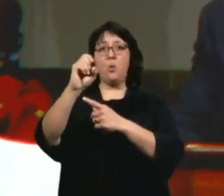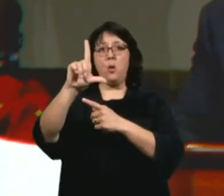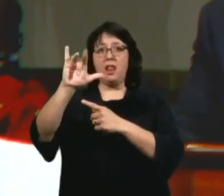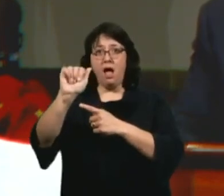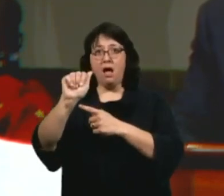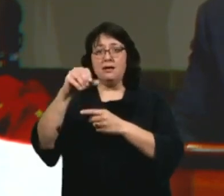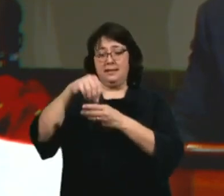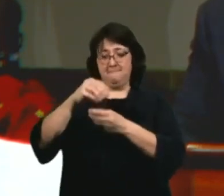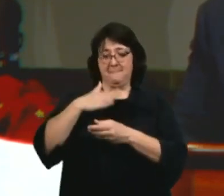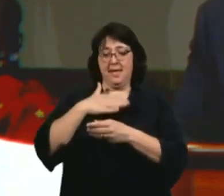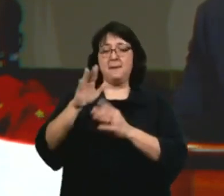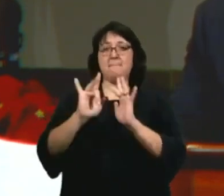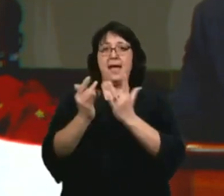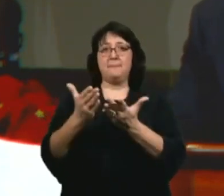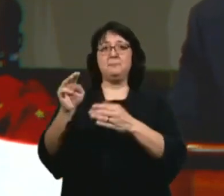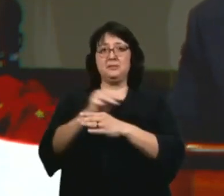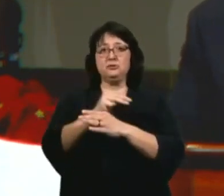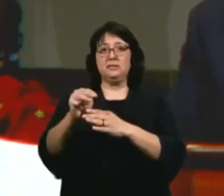ministry